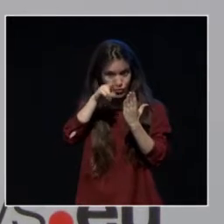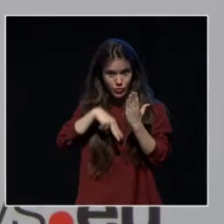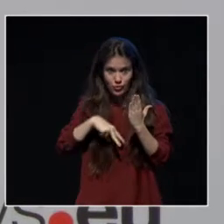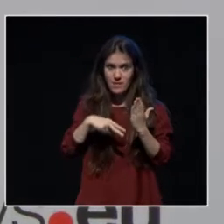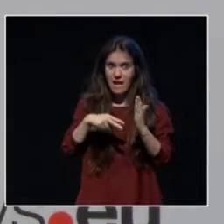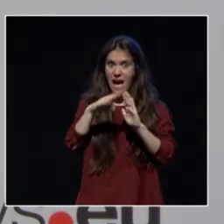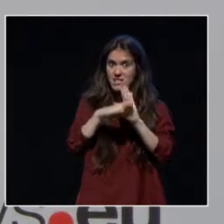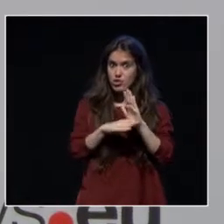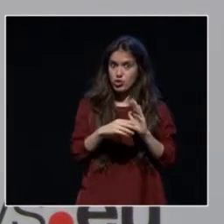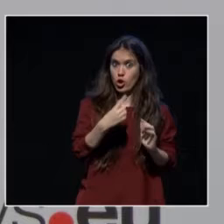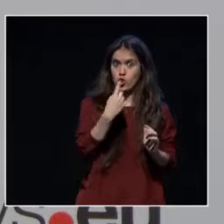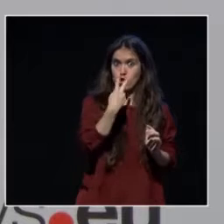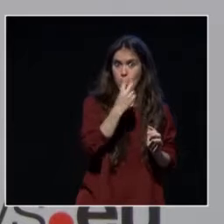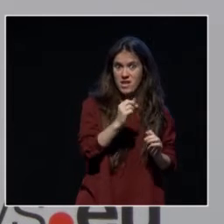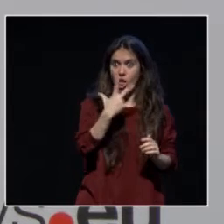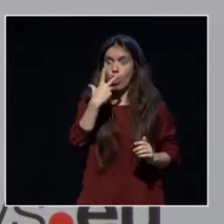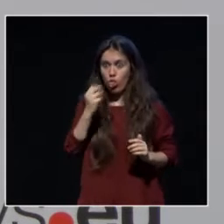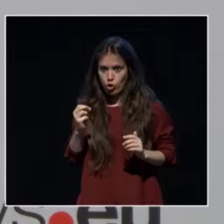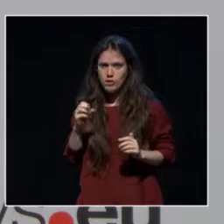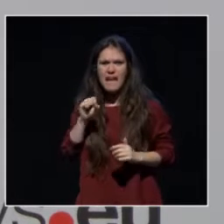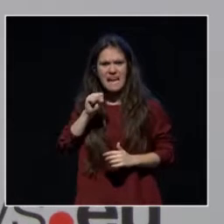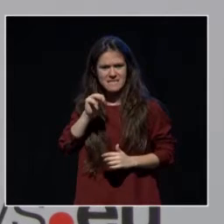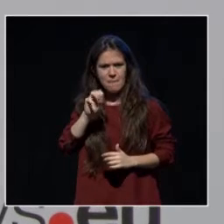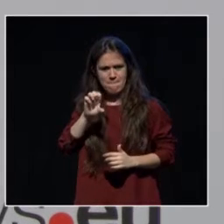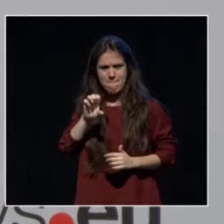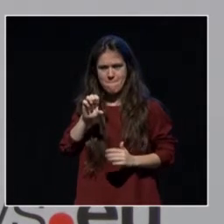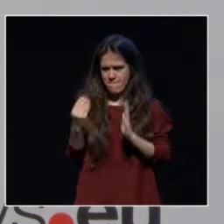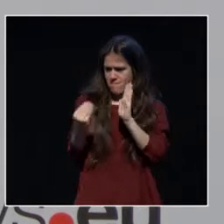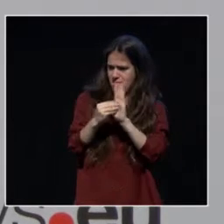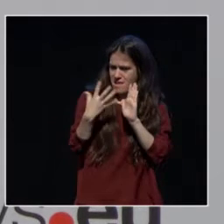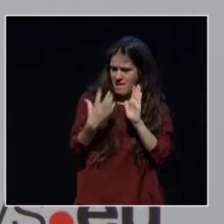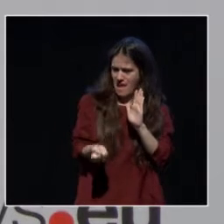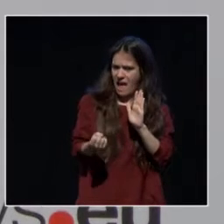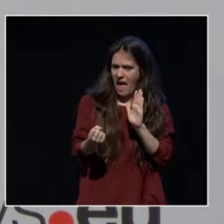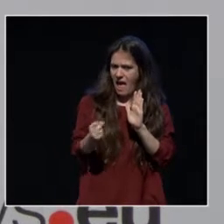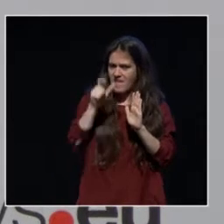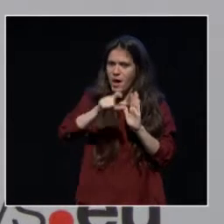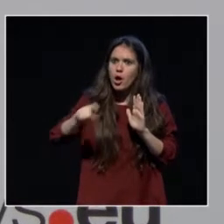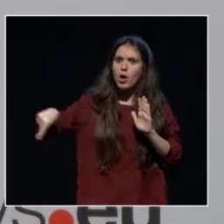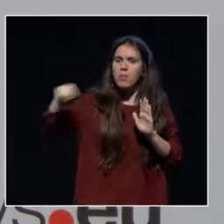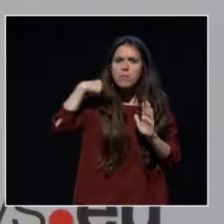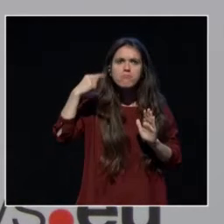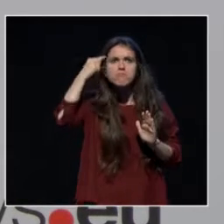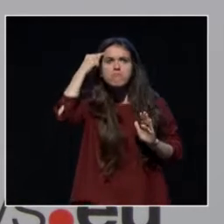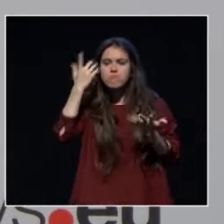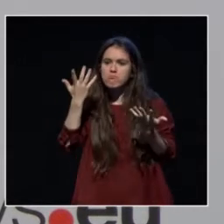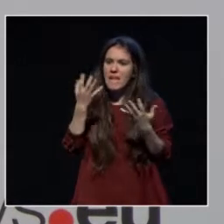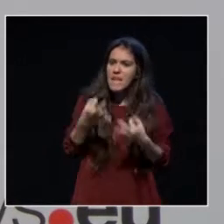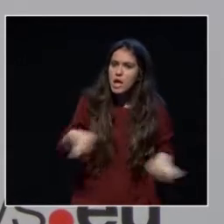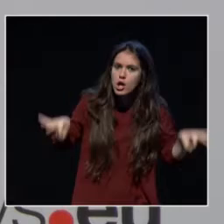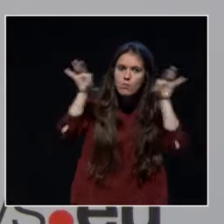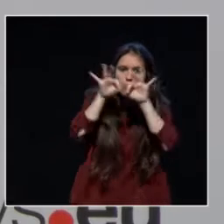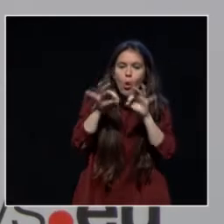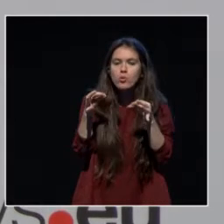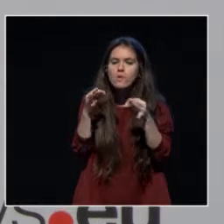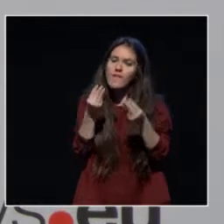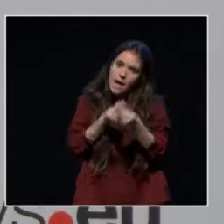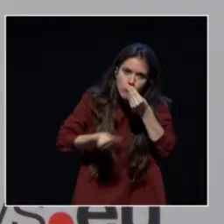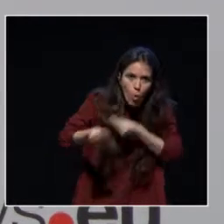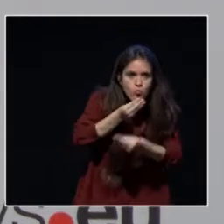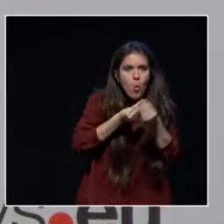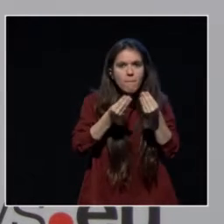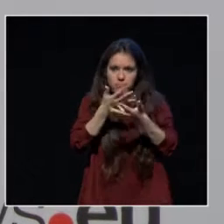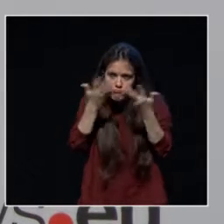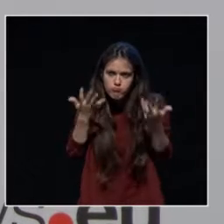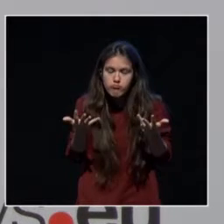certainly. Of course, small businesses are on people's minds because they're an important part of the economy. But